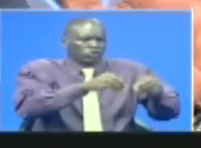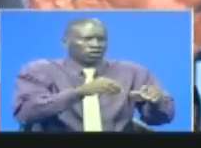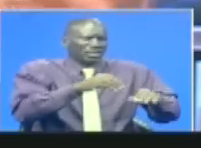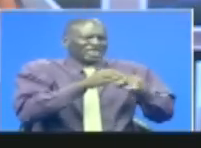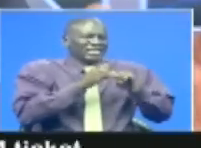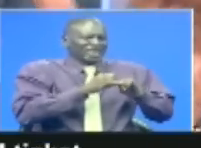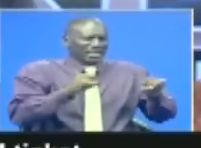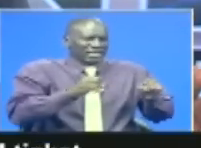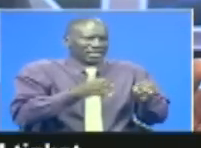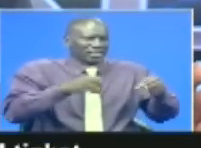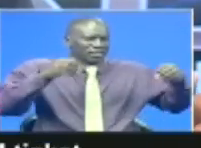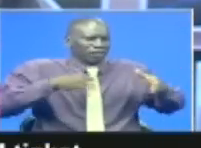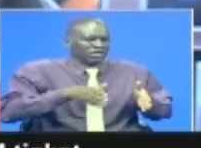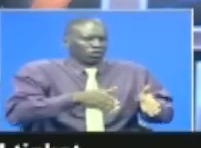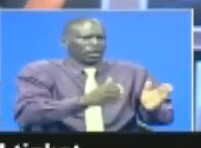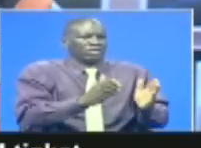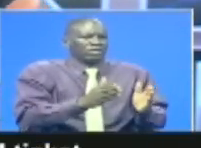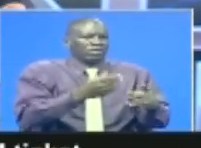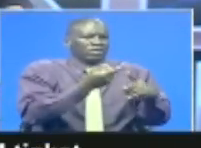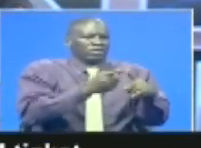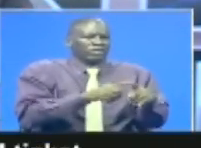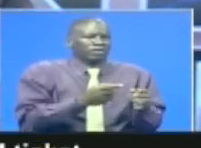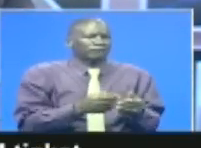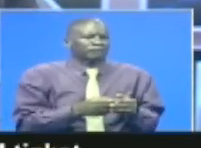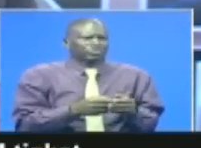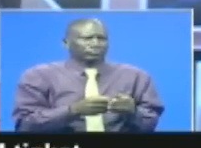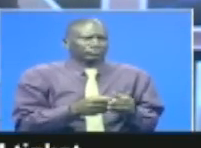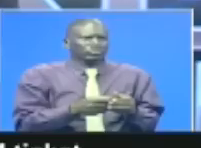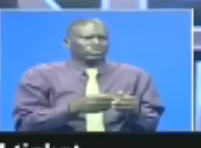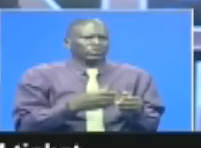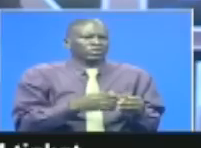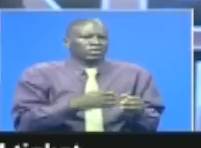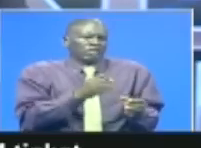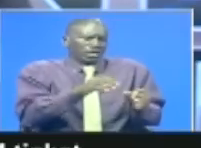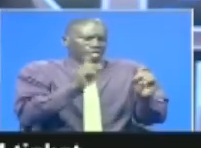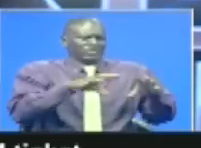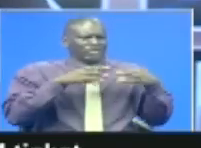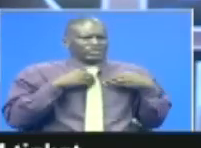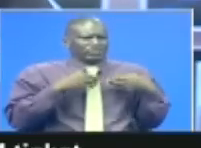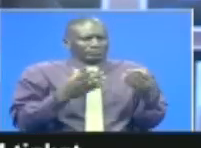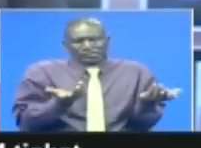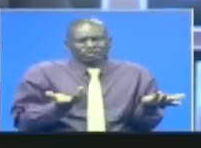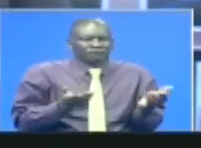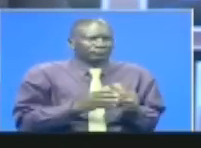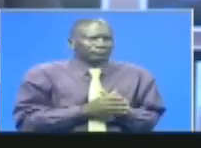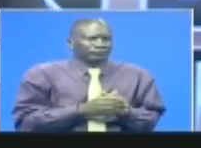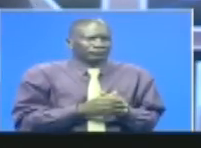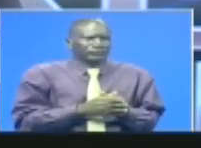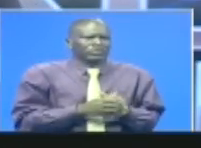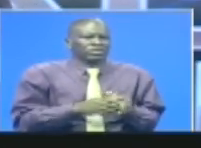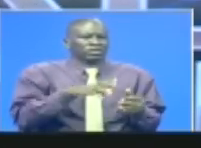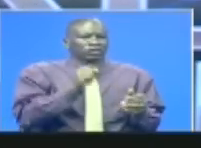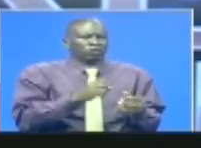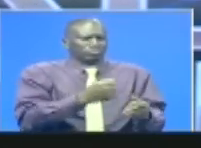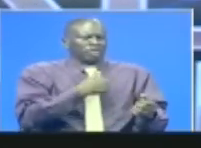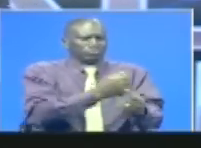clear, transparent process, then asiyekubali kushindwa wanasema aswahili si mshindani. Yes, but I am